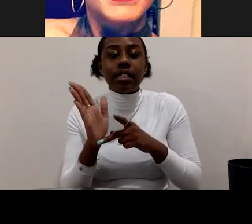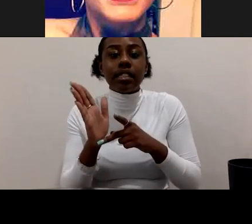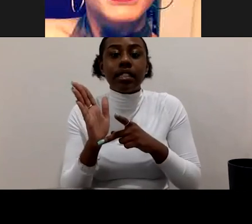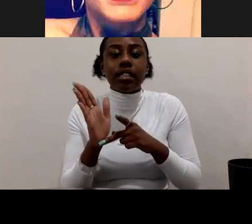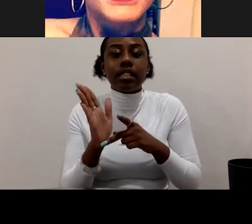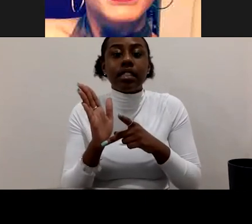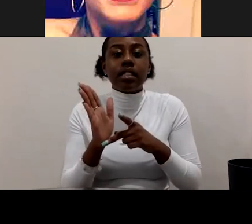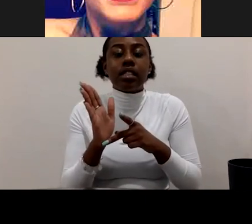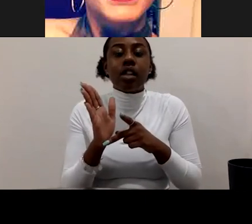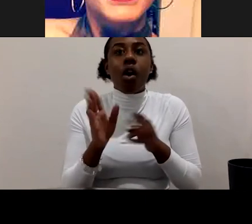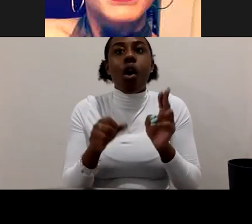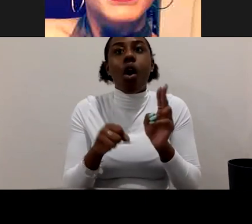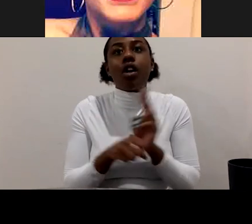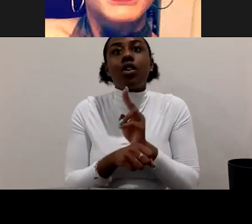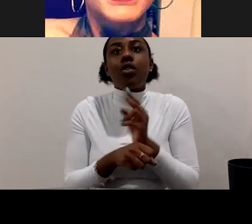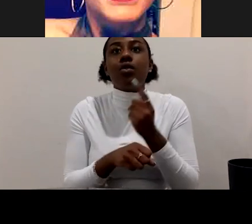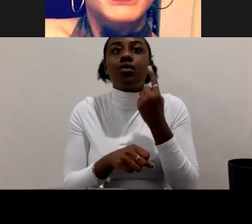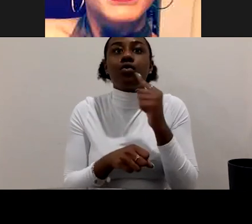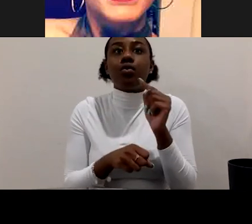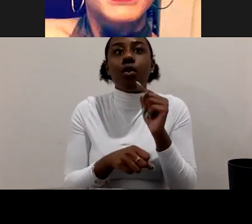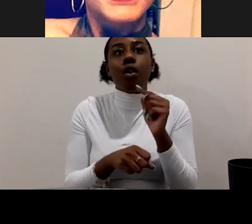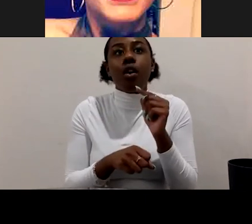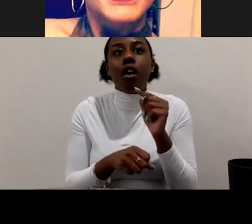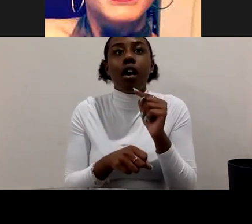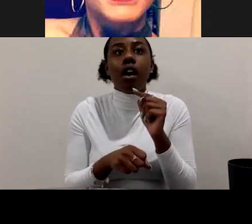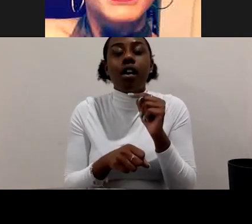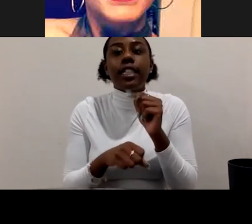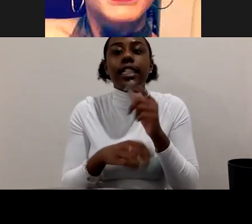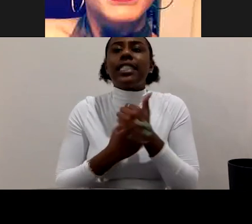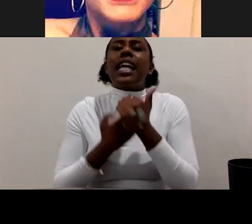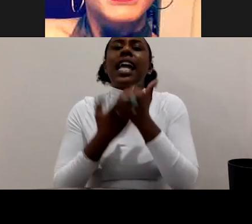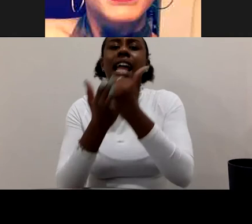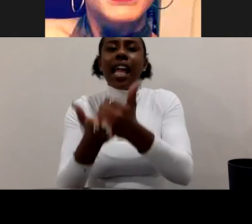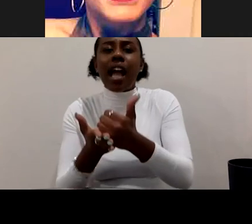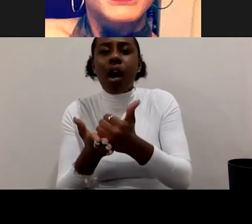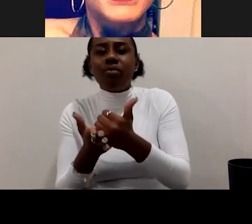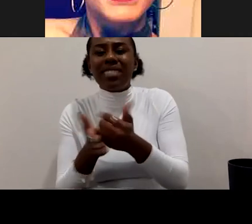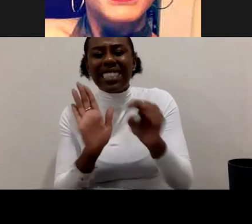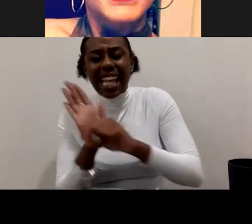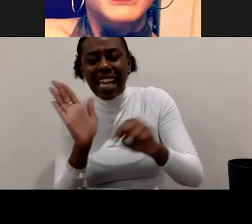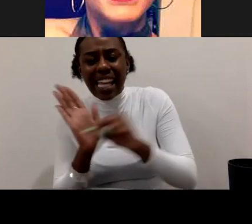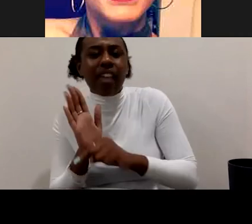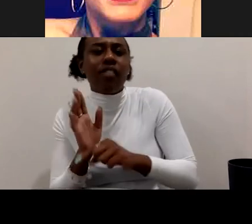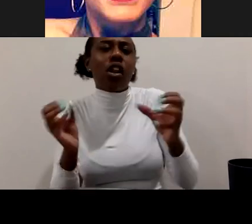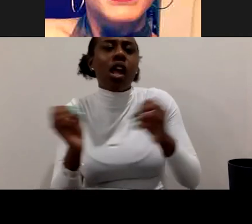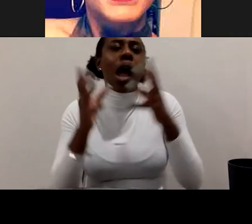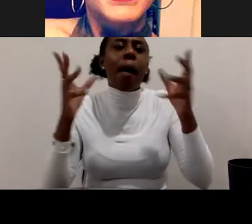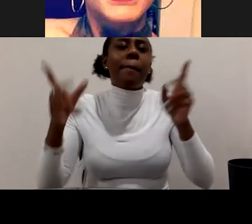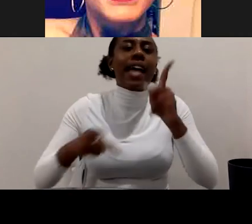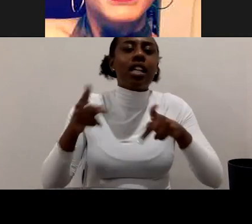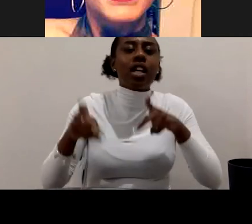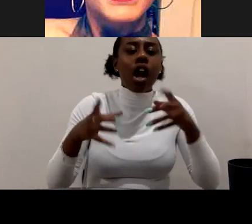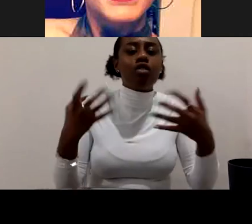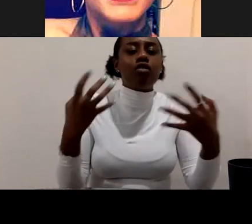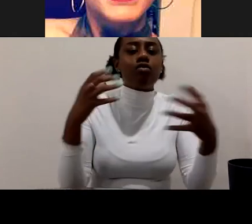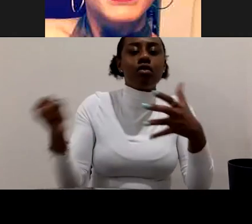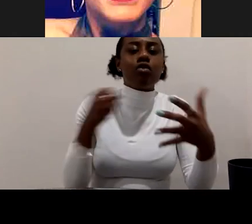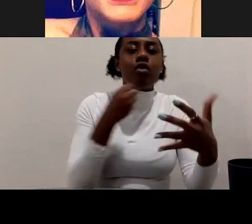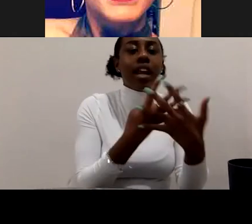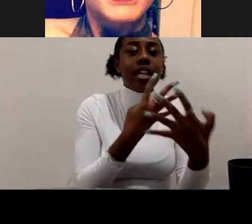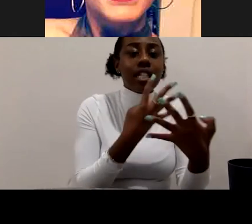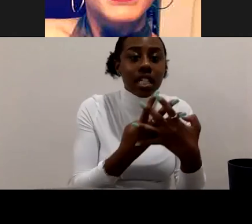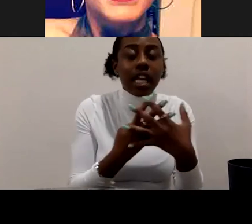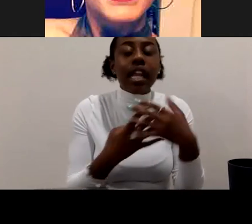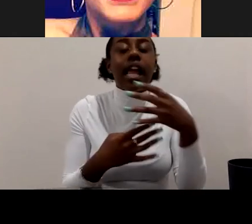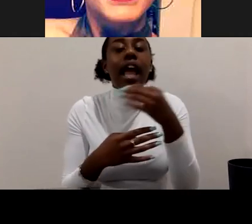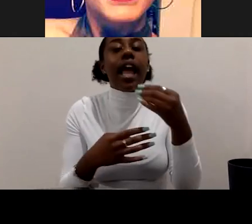institutionalize, but like further and advance mass incarceration and the privatization of prison industry, which then